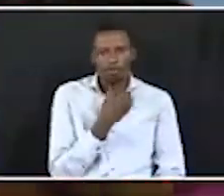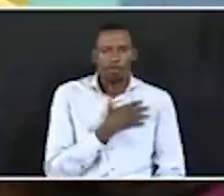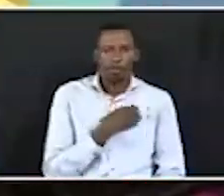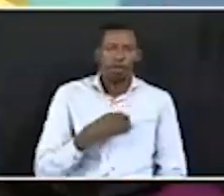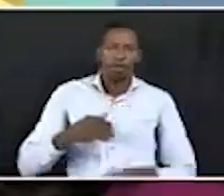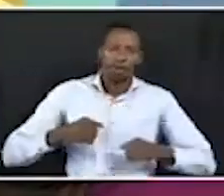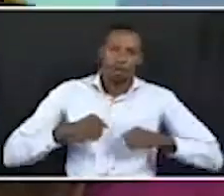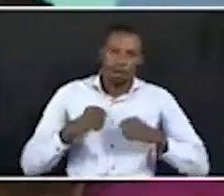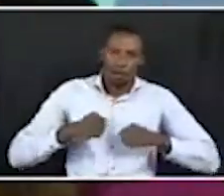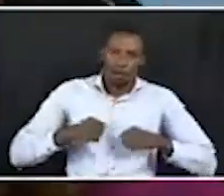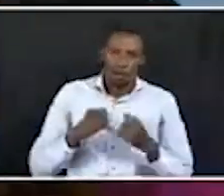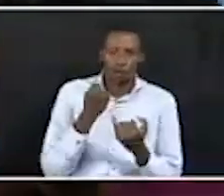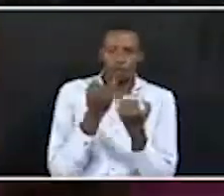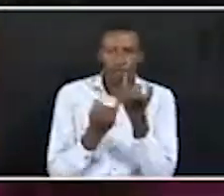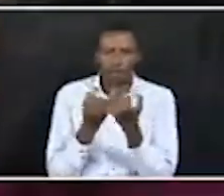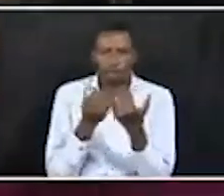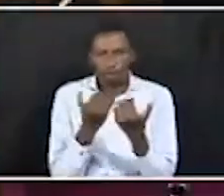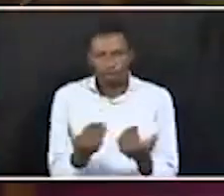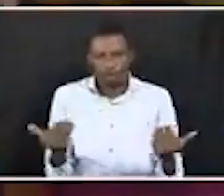Sabbath, children.